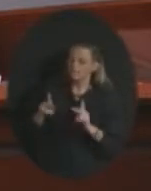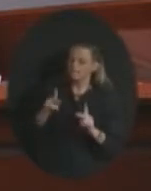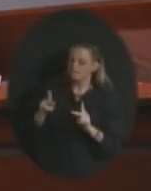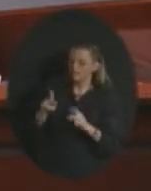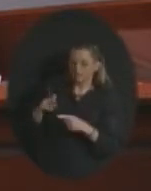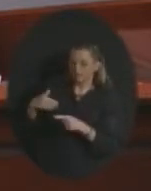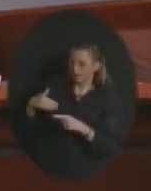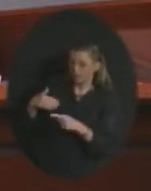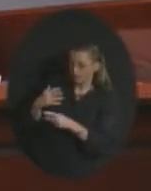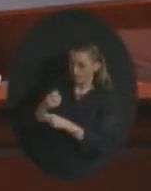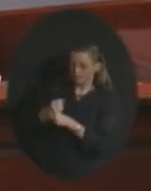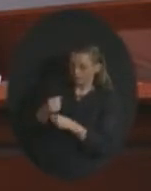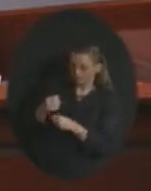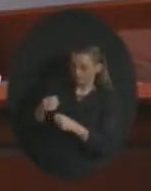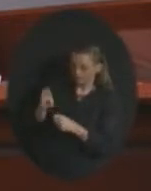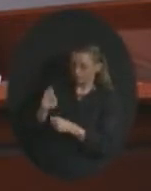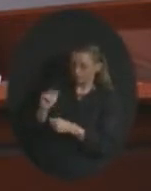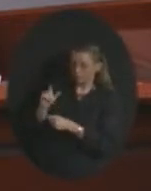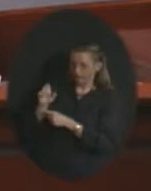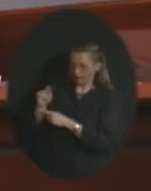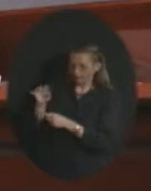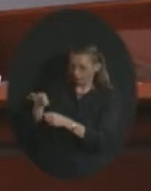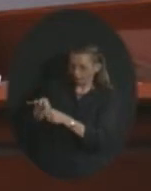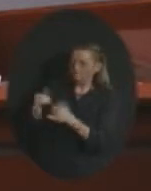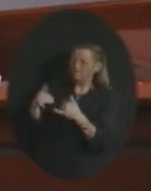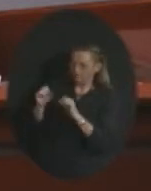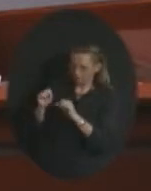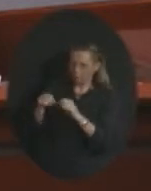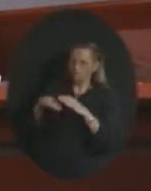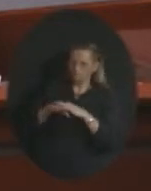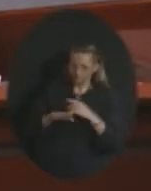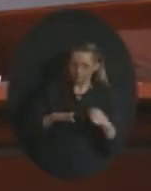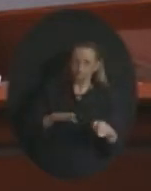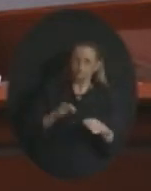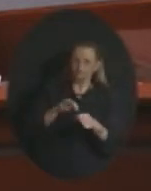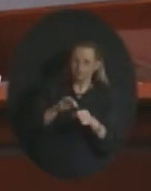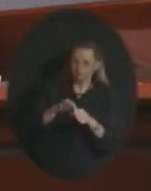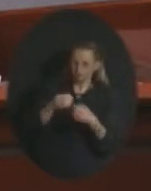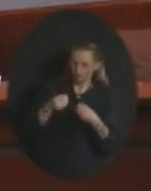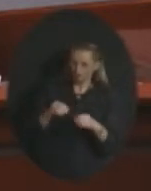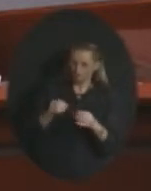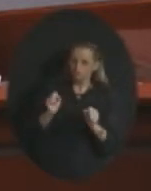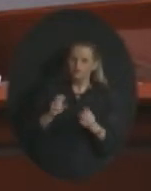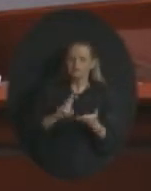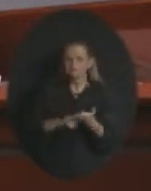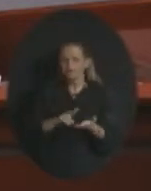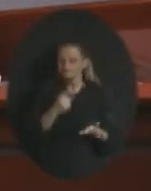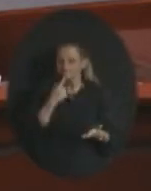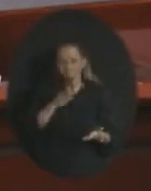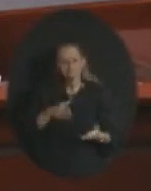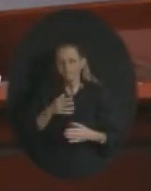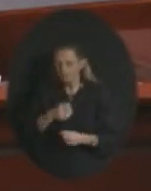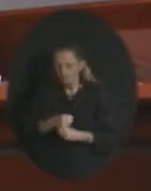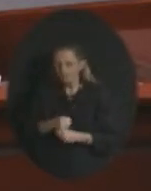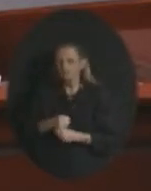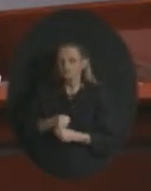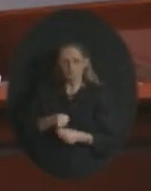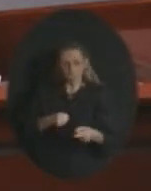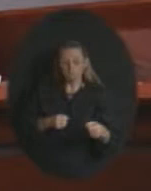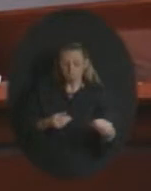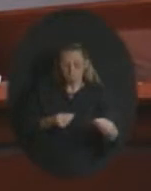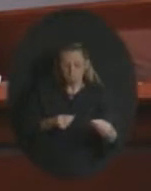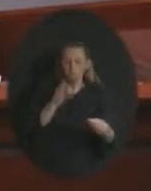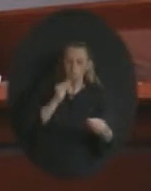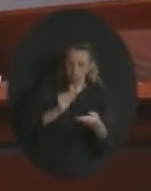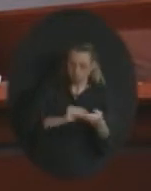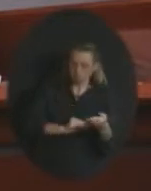found out you can still go to the election office. You can sign a form that says you never received one or didn't receive it and don't have it, and you can actually vote right then